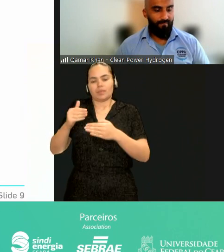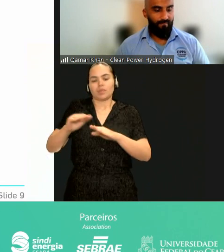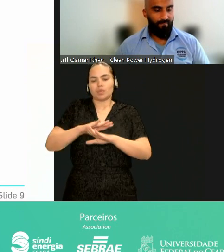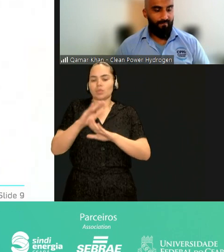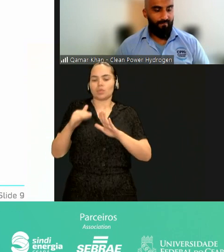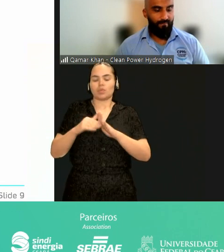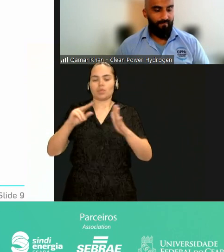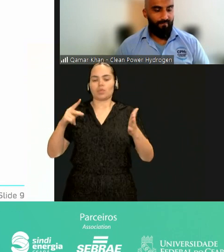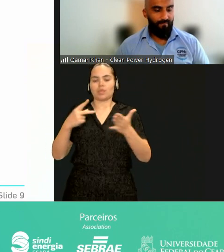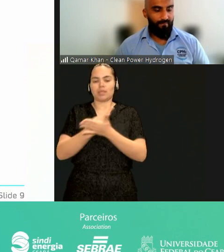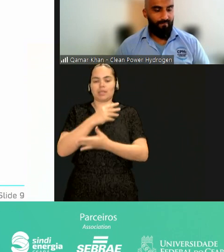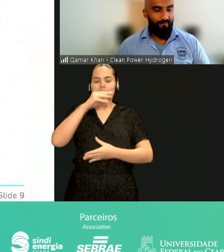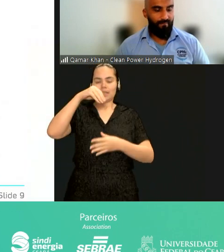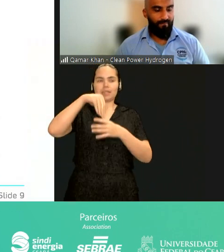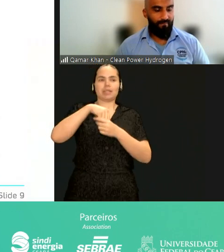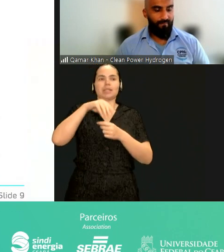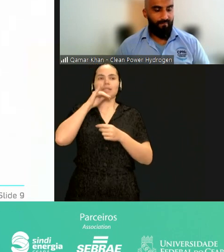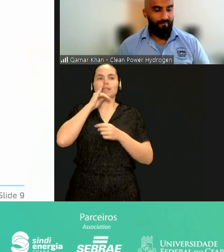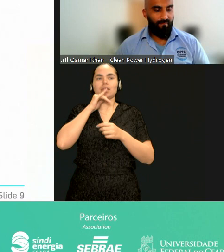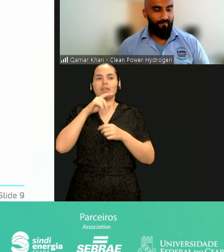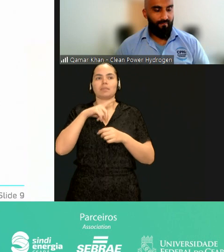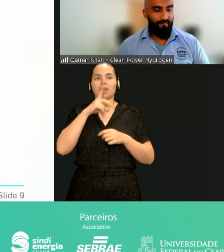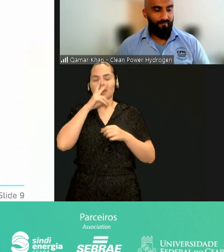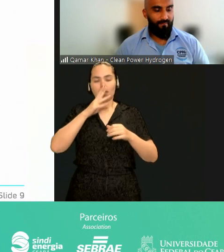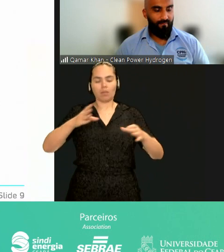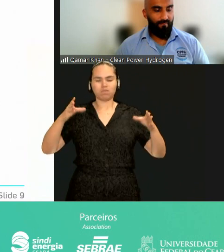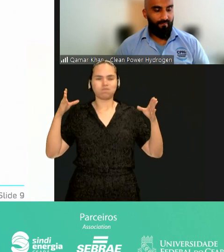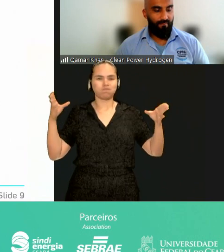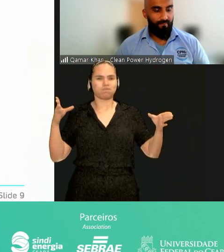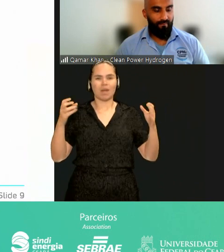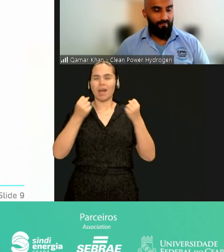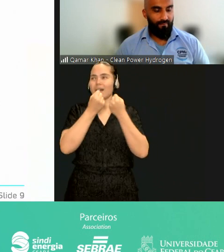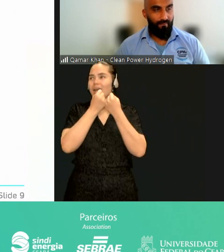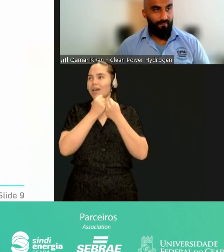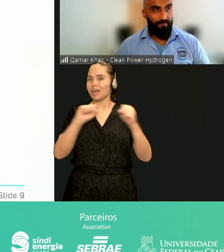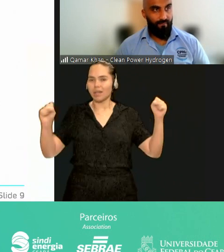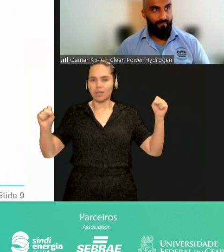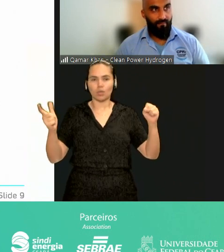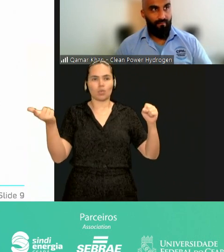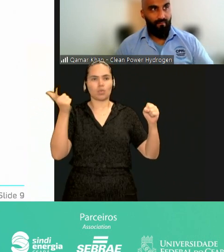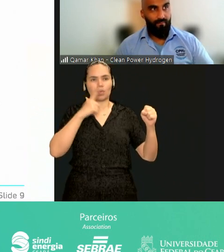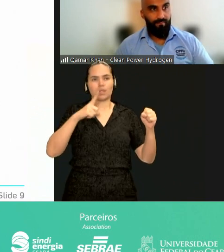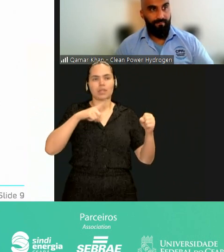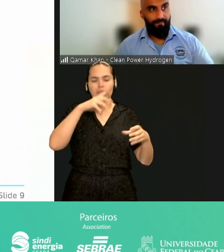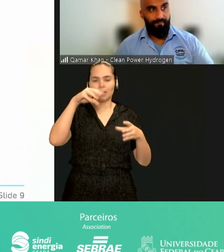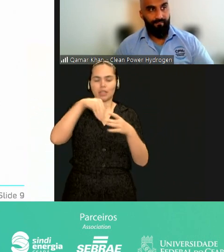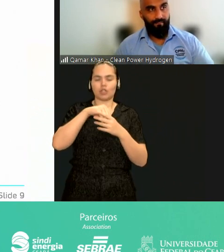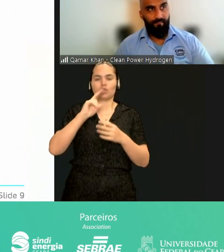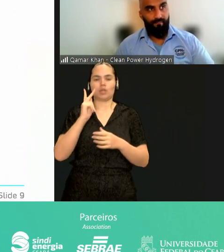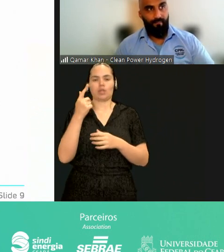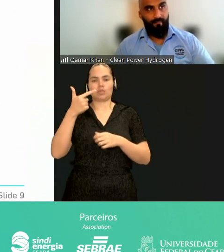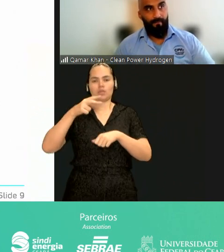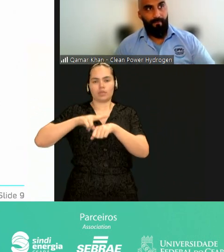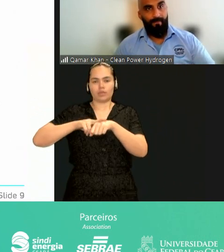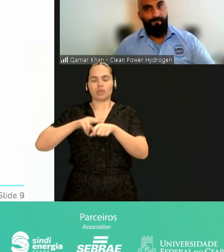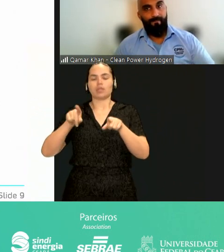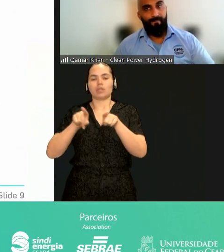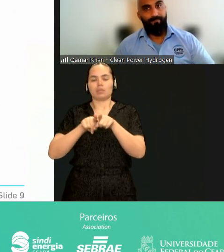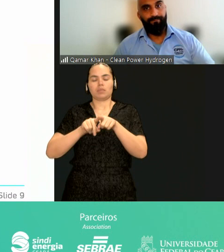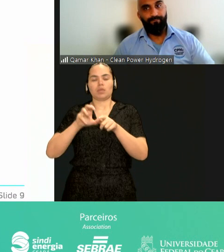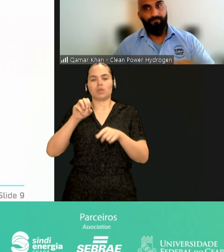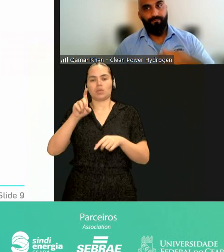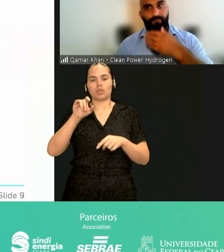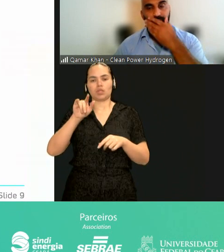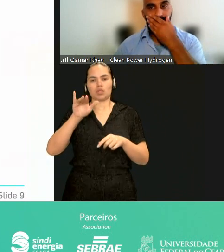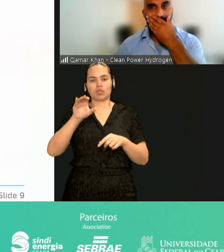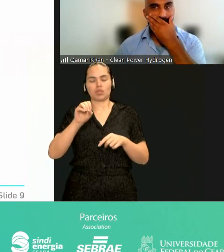electricity, producing green hydrogen and medical-grade oxygen. Using green hydrogen to power and fuel everyday life